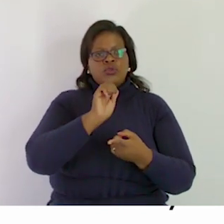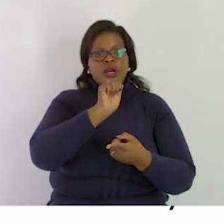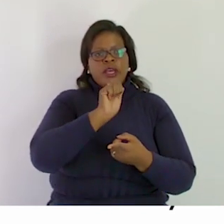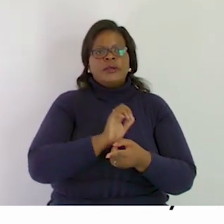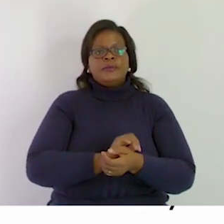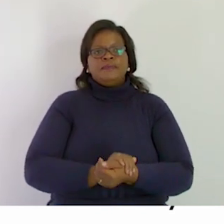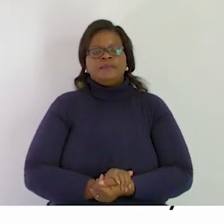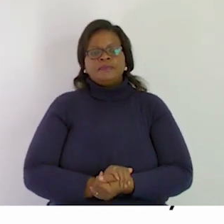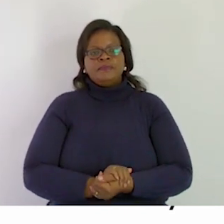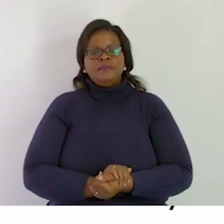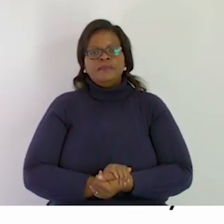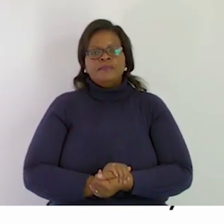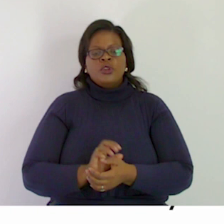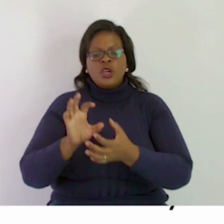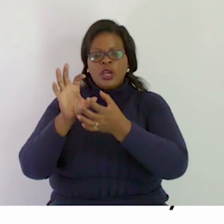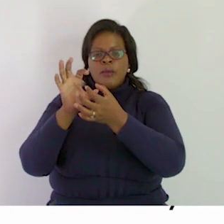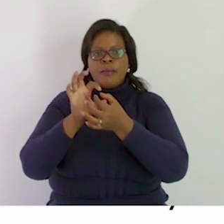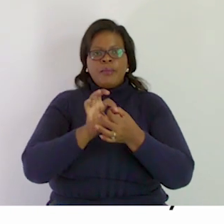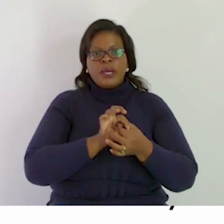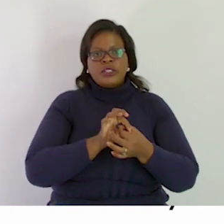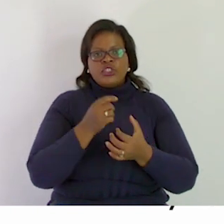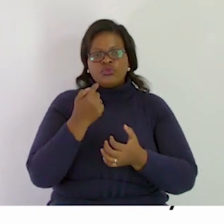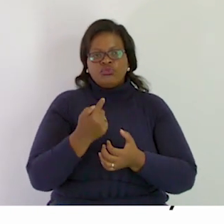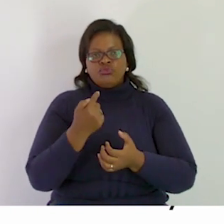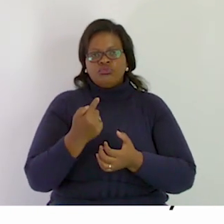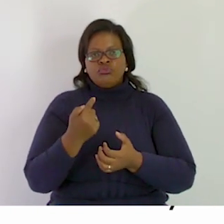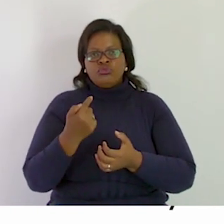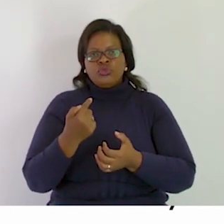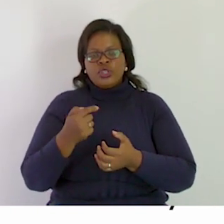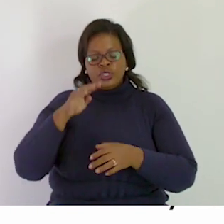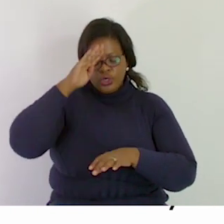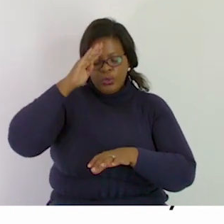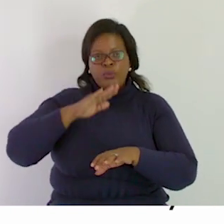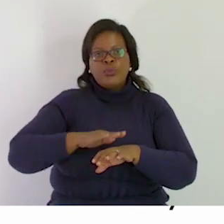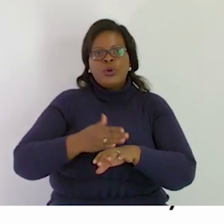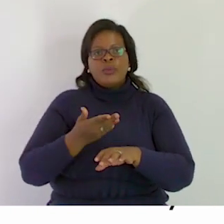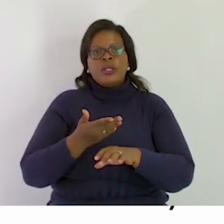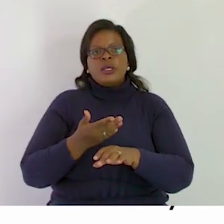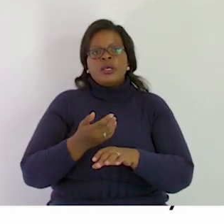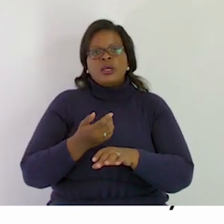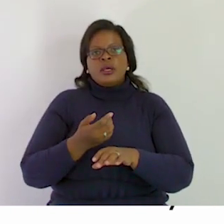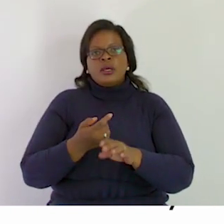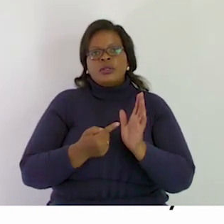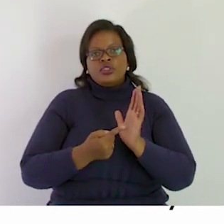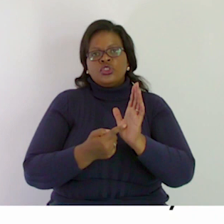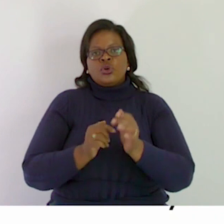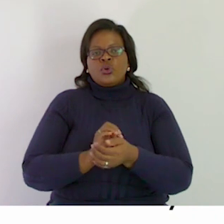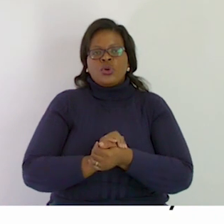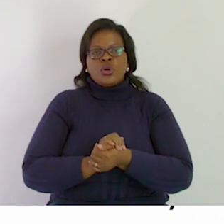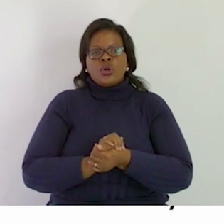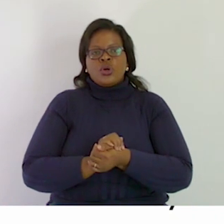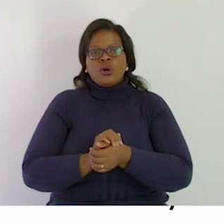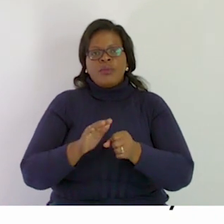It says match each expression with one of the properties shown by filling in